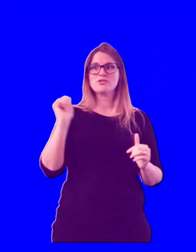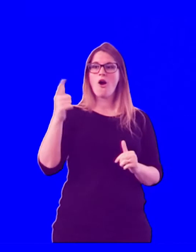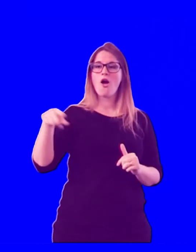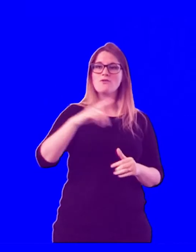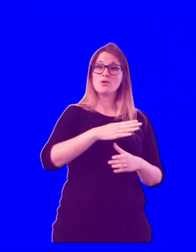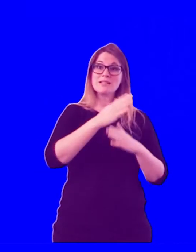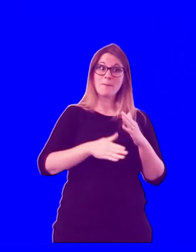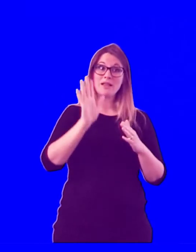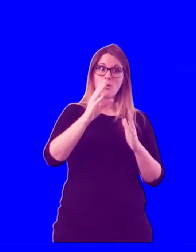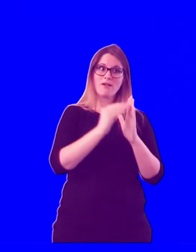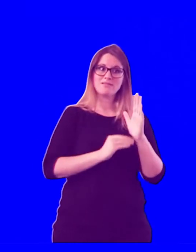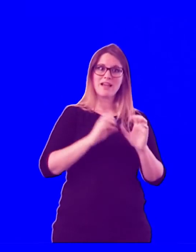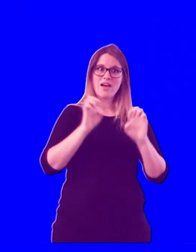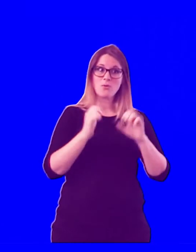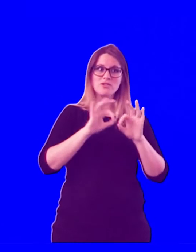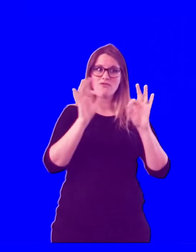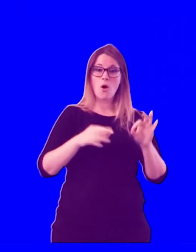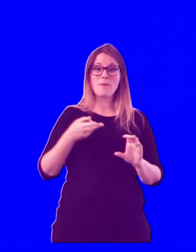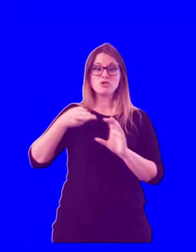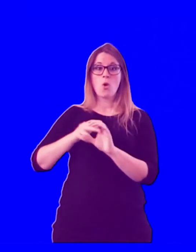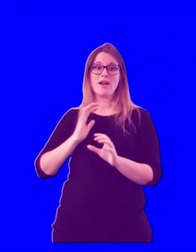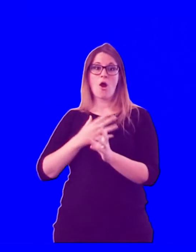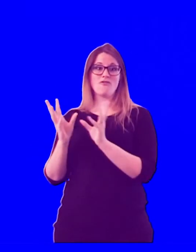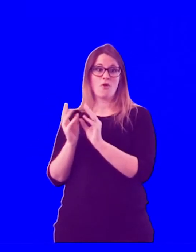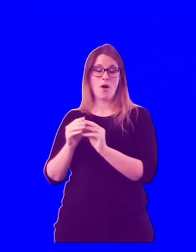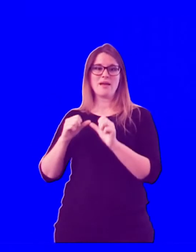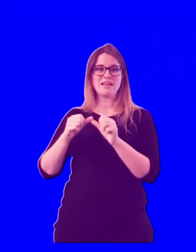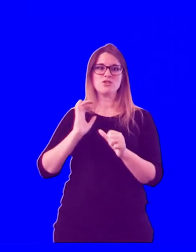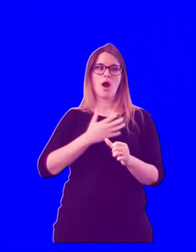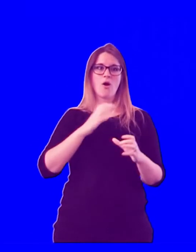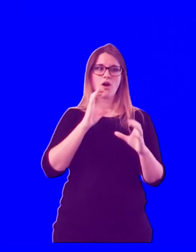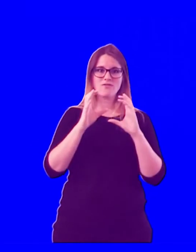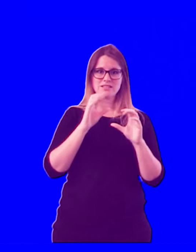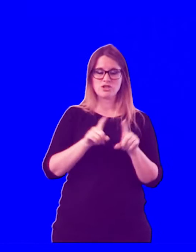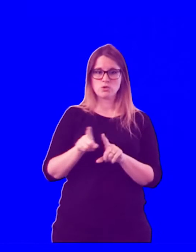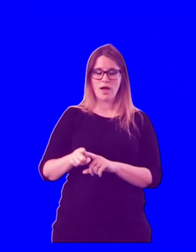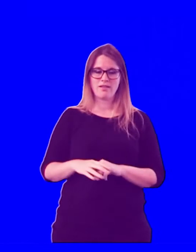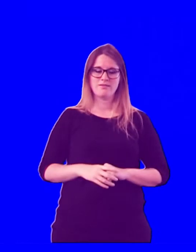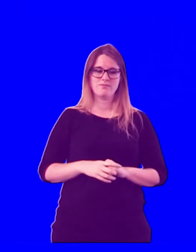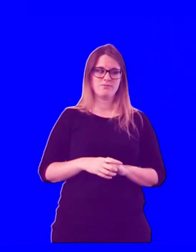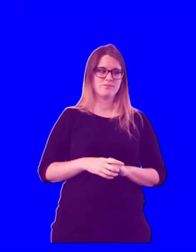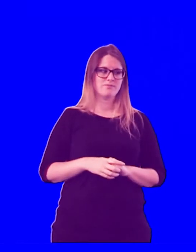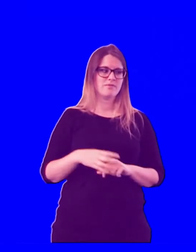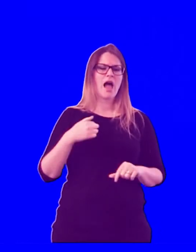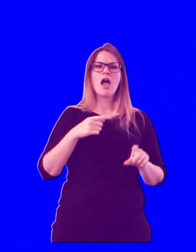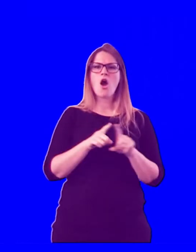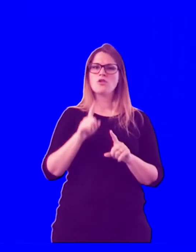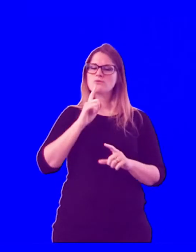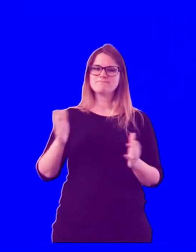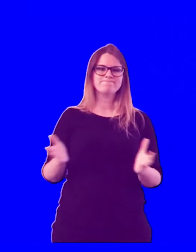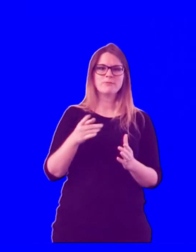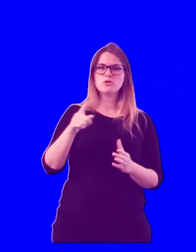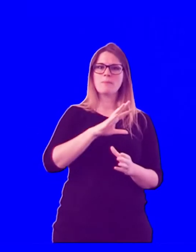all of you to complete your evaluation form and join that forum and continue the conversation as well. I also